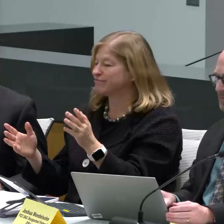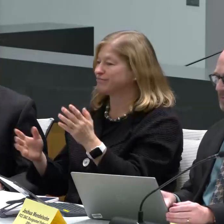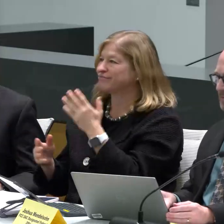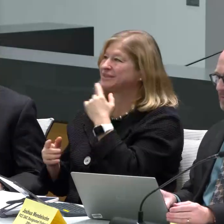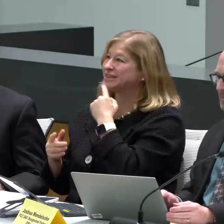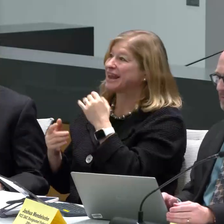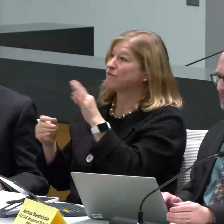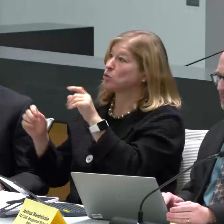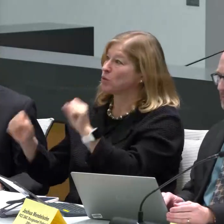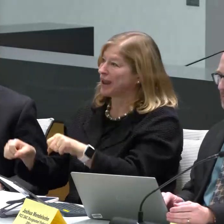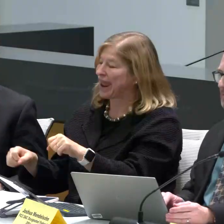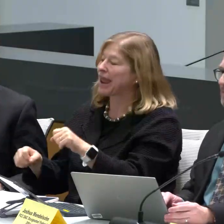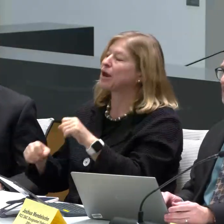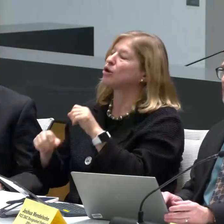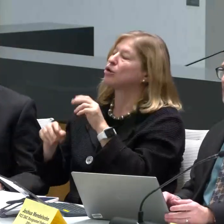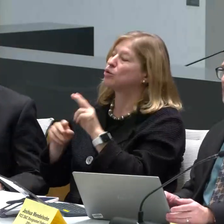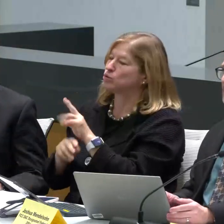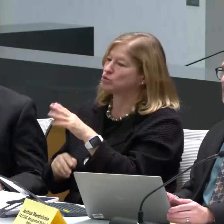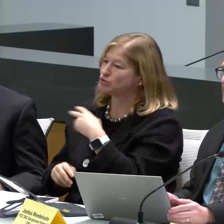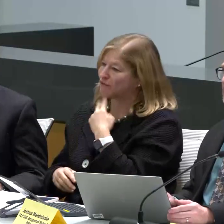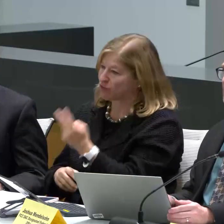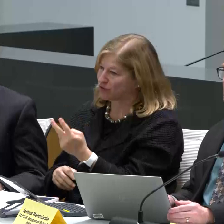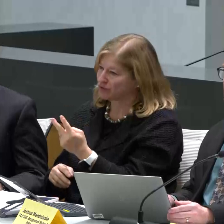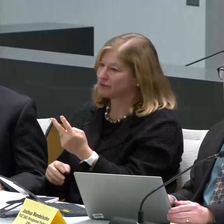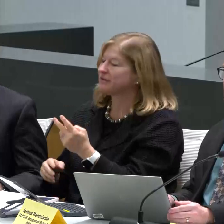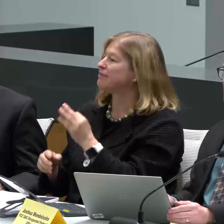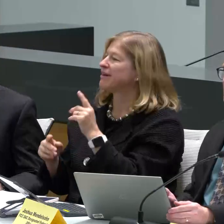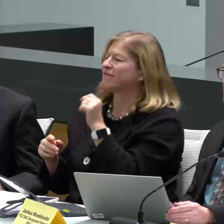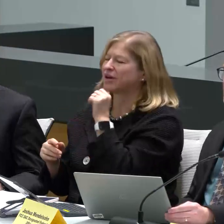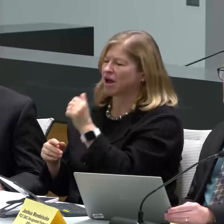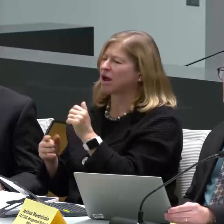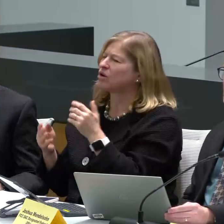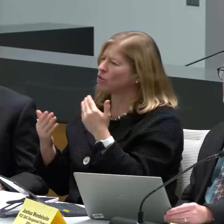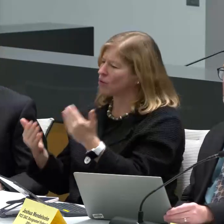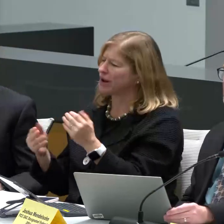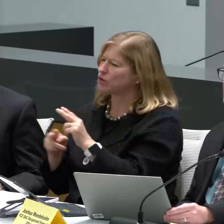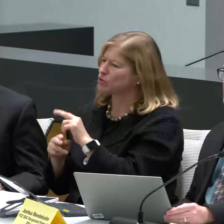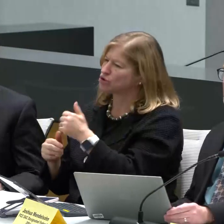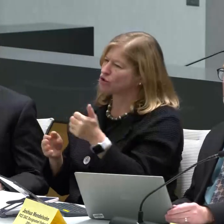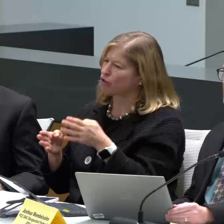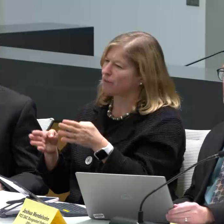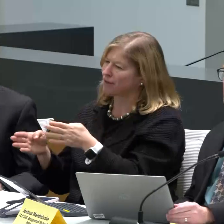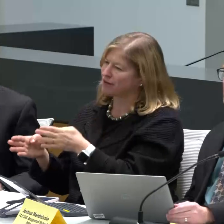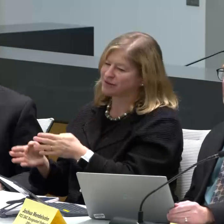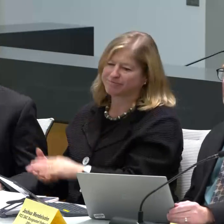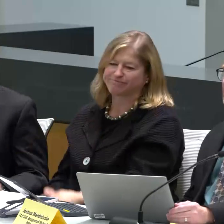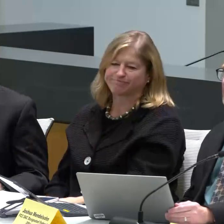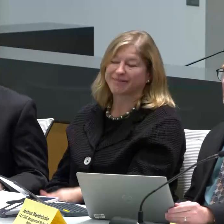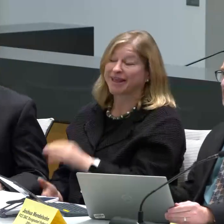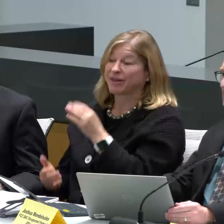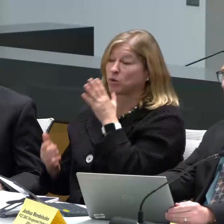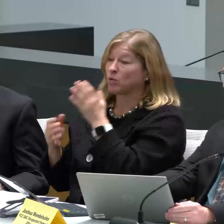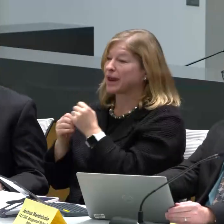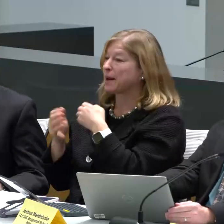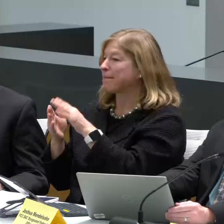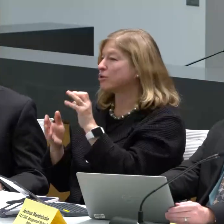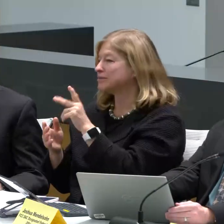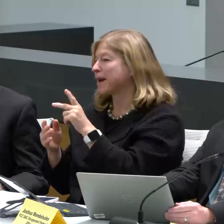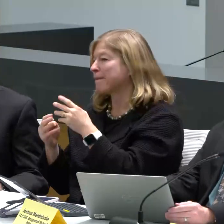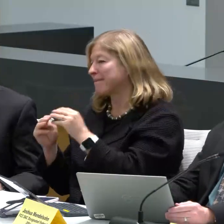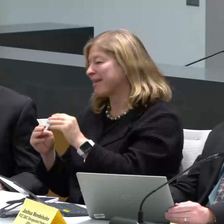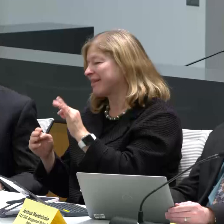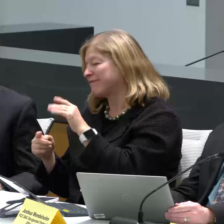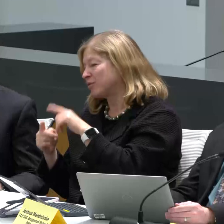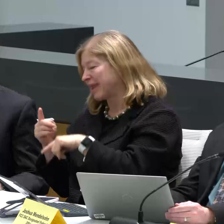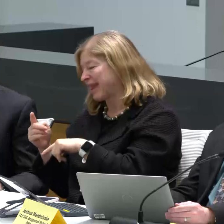staff typically share. They say, if possible, please do use your voice for emergency calls, and if not, use other